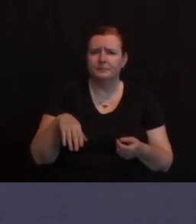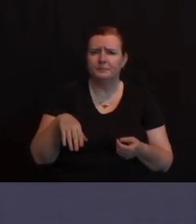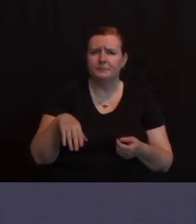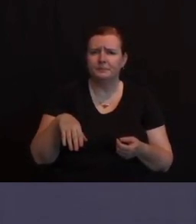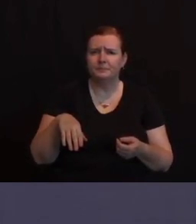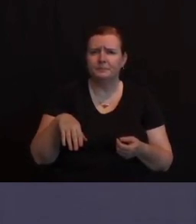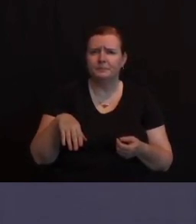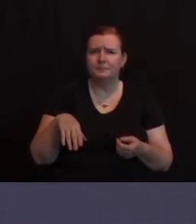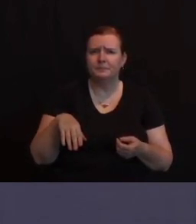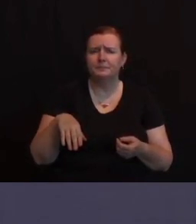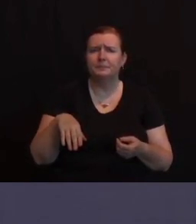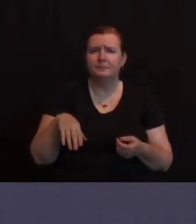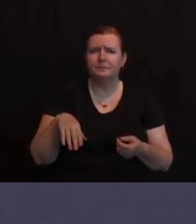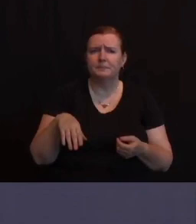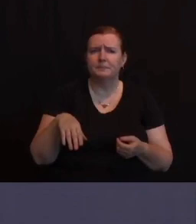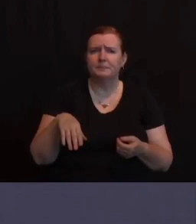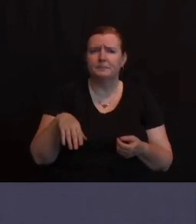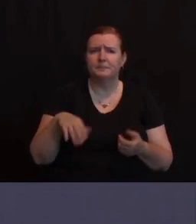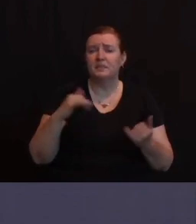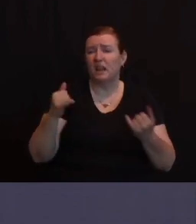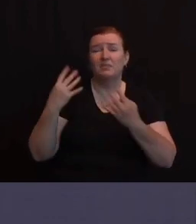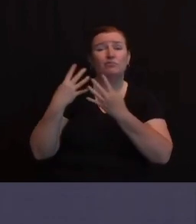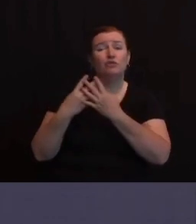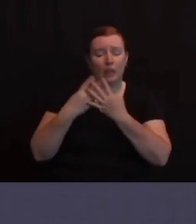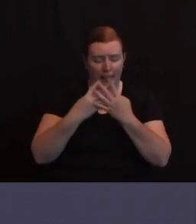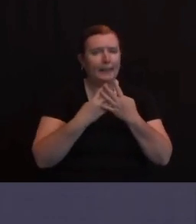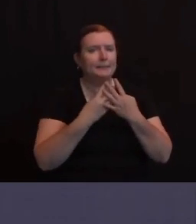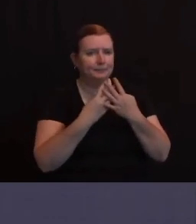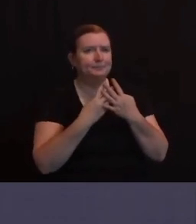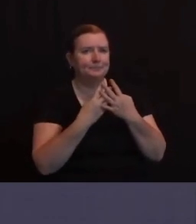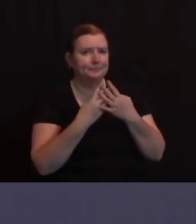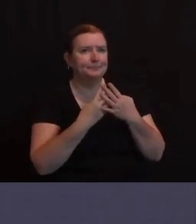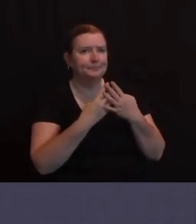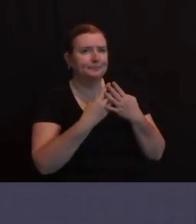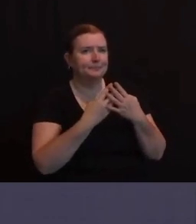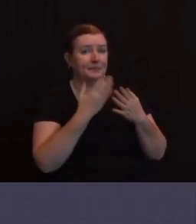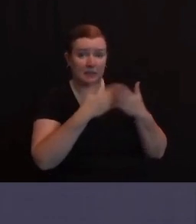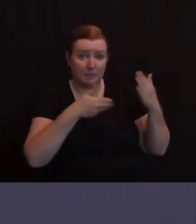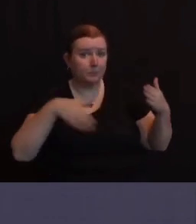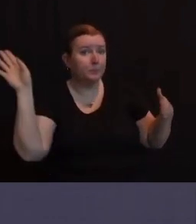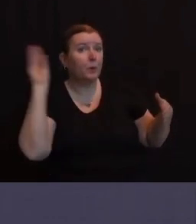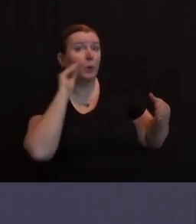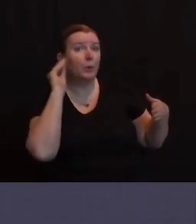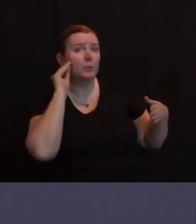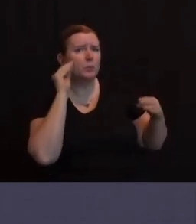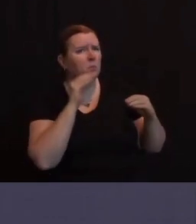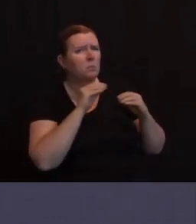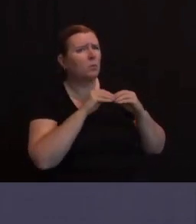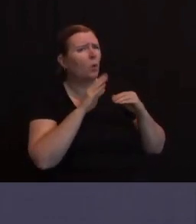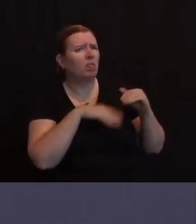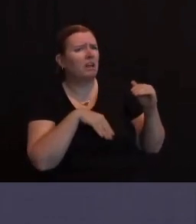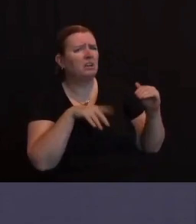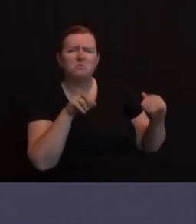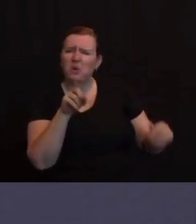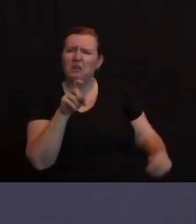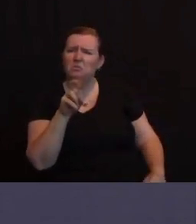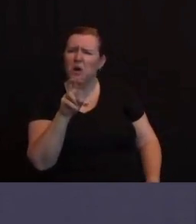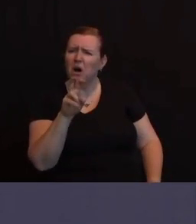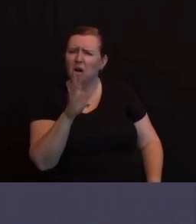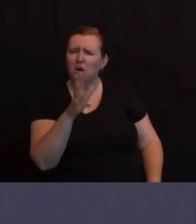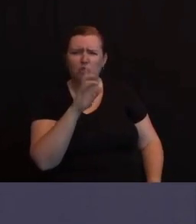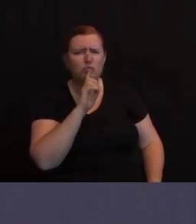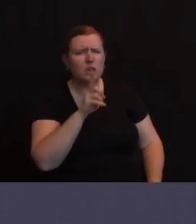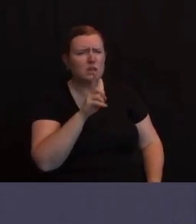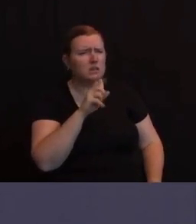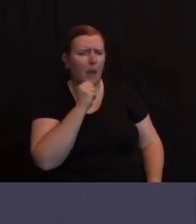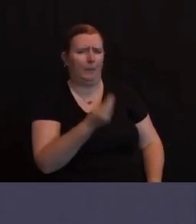folks who are in our criminal justice system who have gone home, I think it's more than a few hundred. Matt, we can get you an exact number. Dustin,